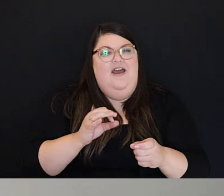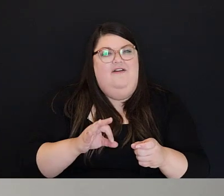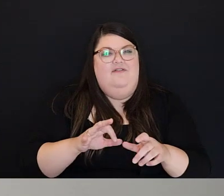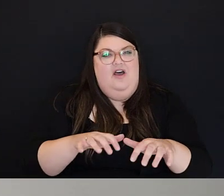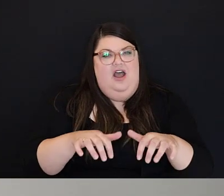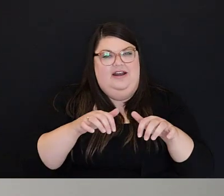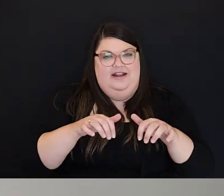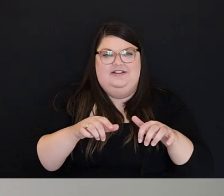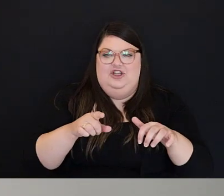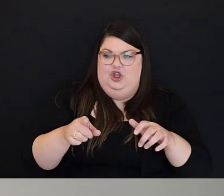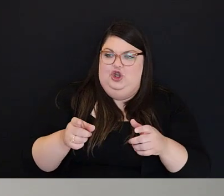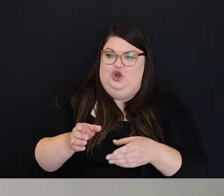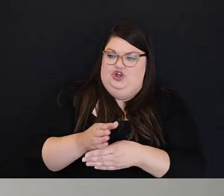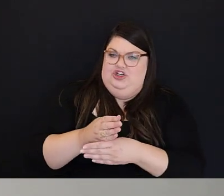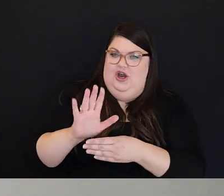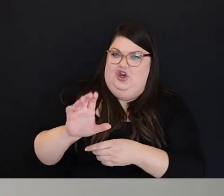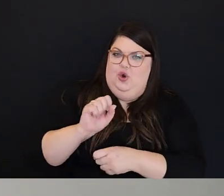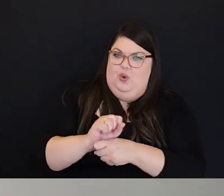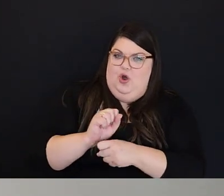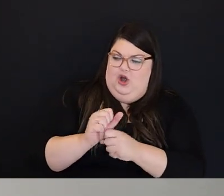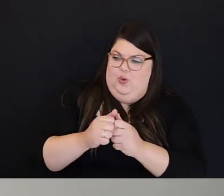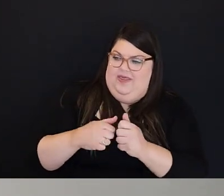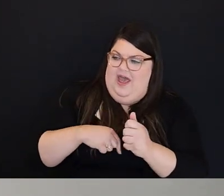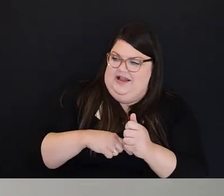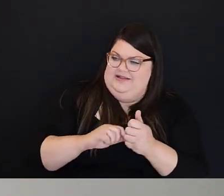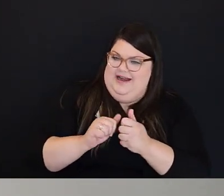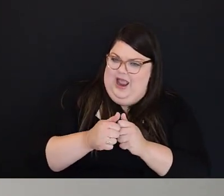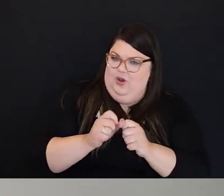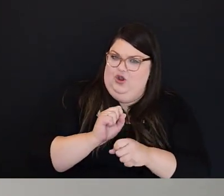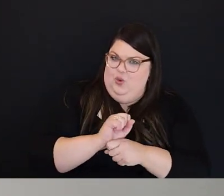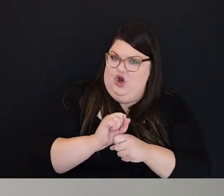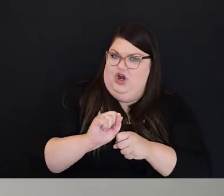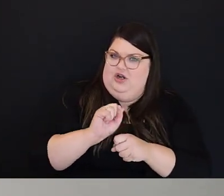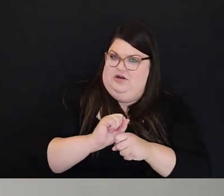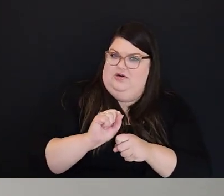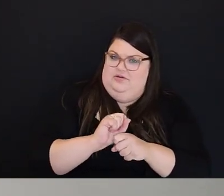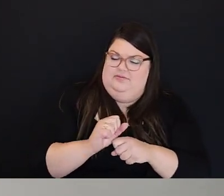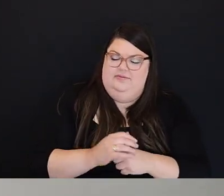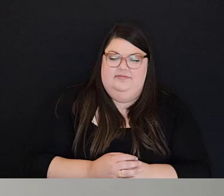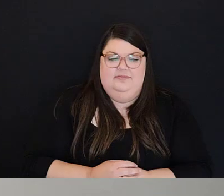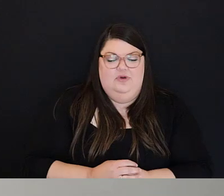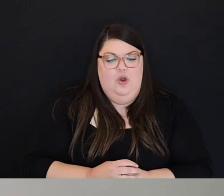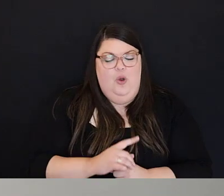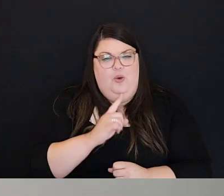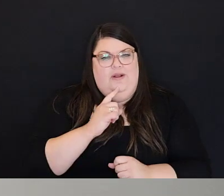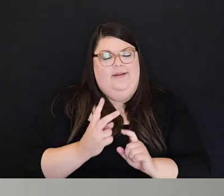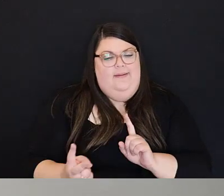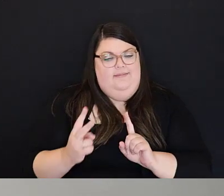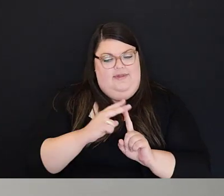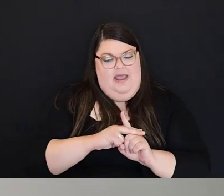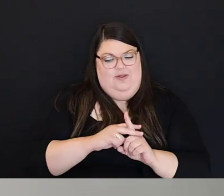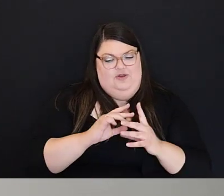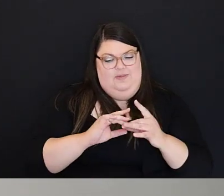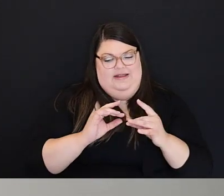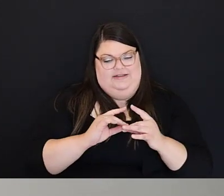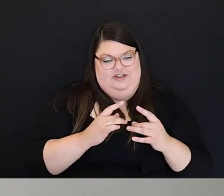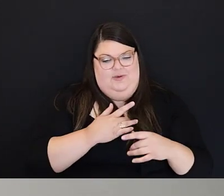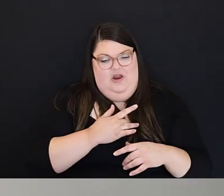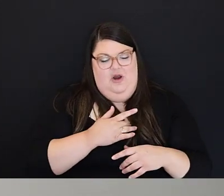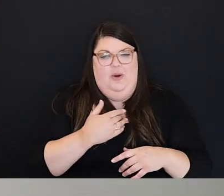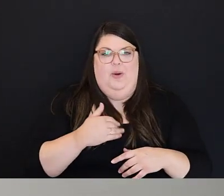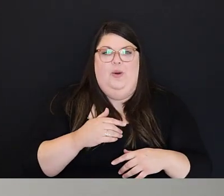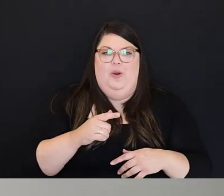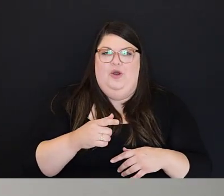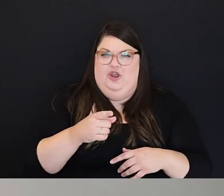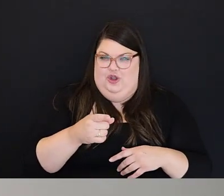us, and I found myself like taking those messages really to heart. And there was this phrase used,